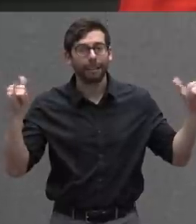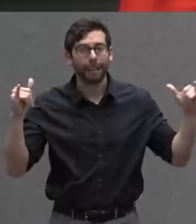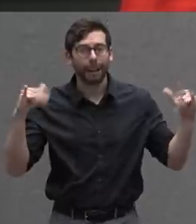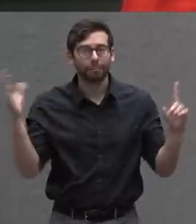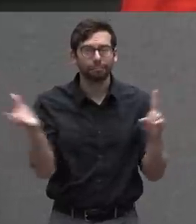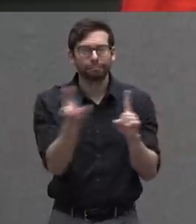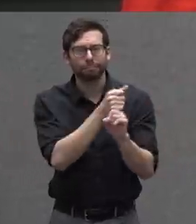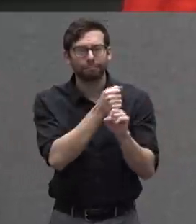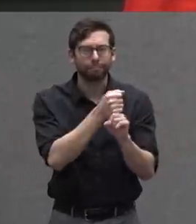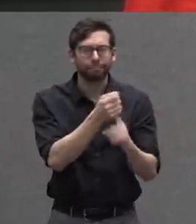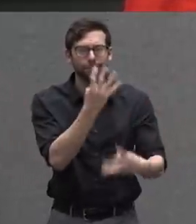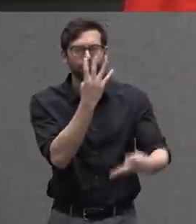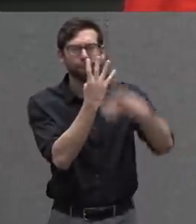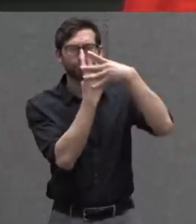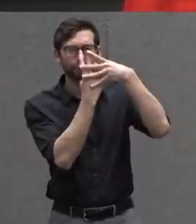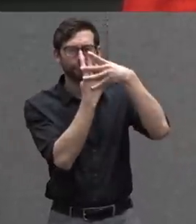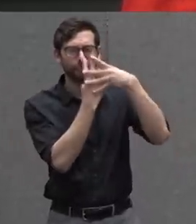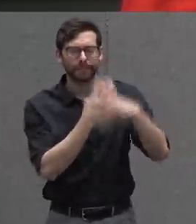I wonder what she'll do.